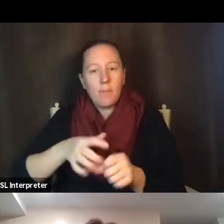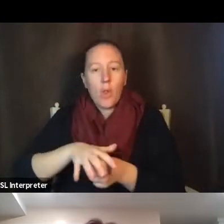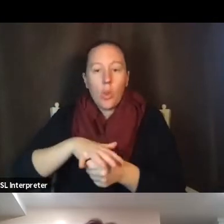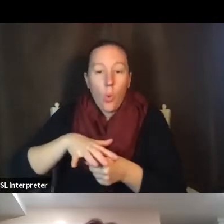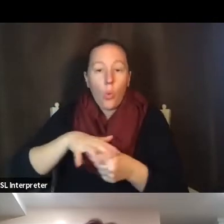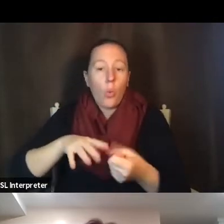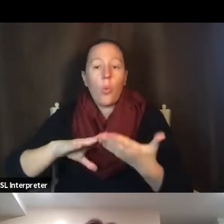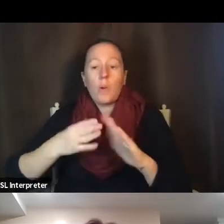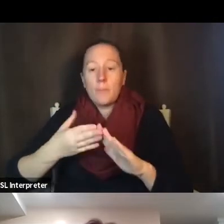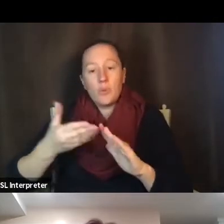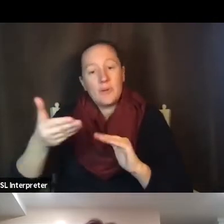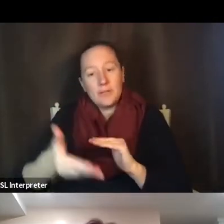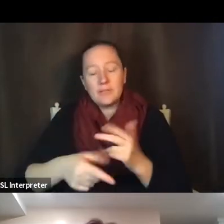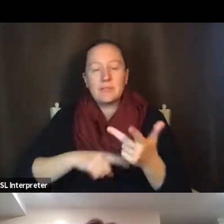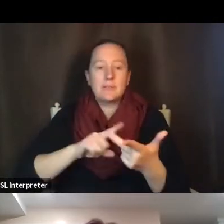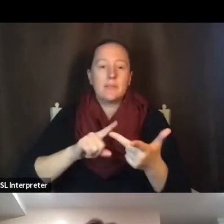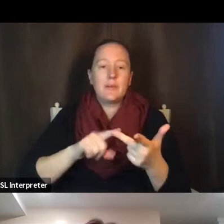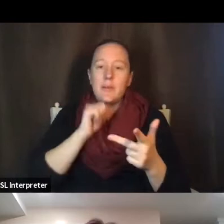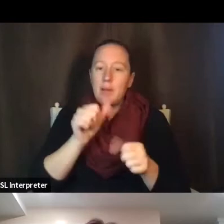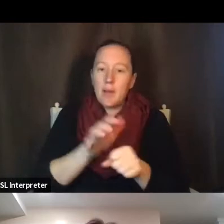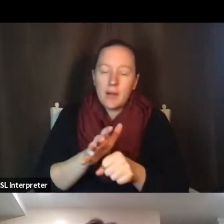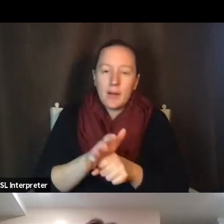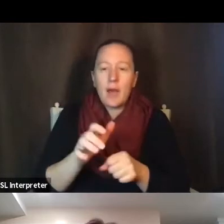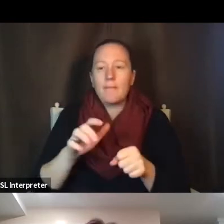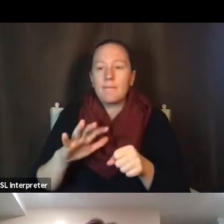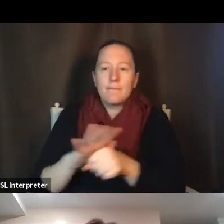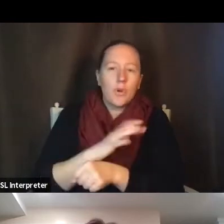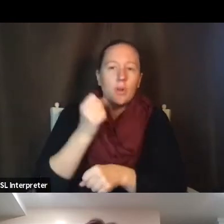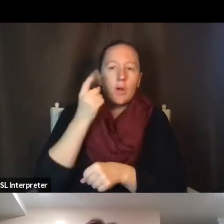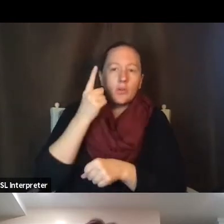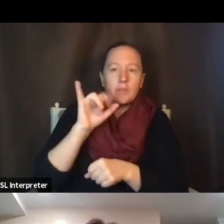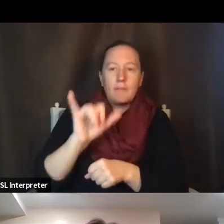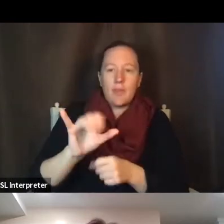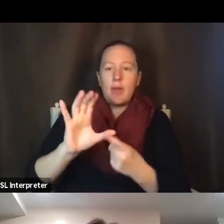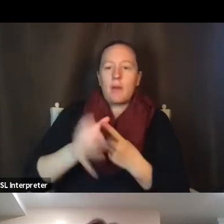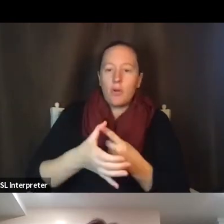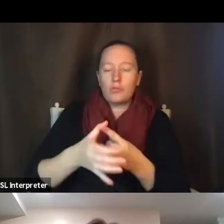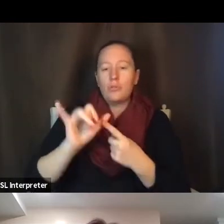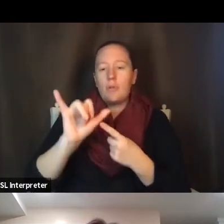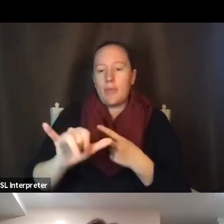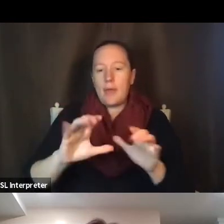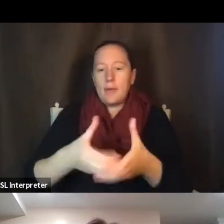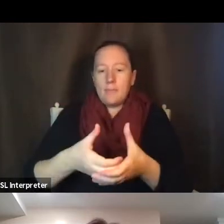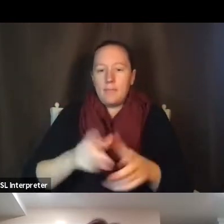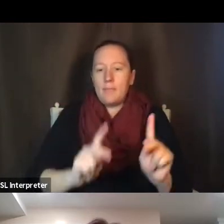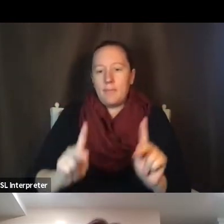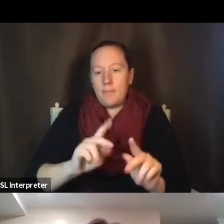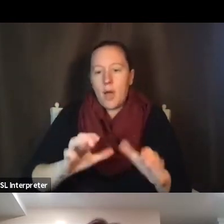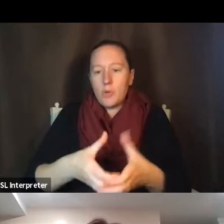communities, not enough providers with an understanding of the population. And